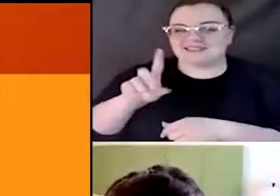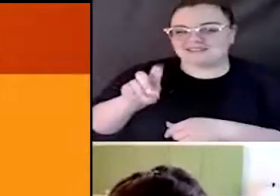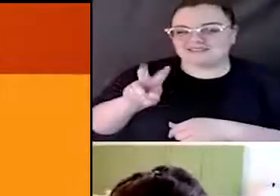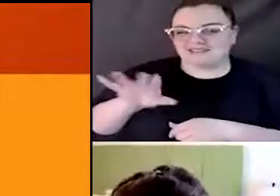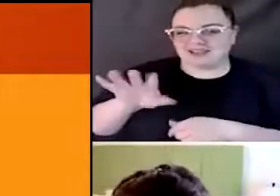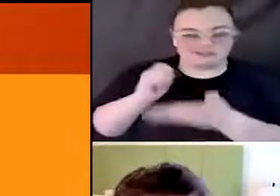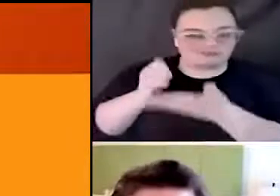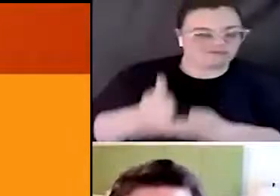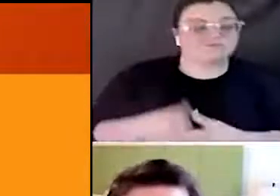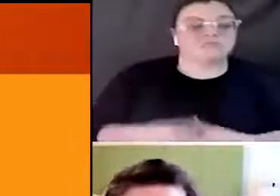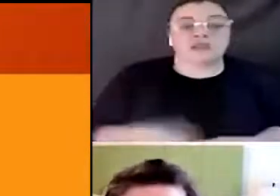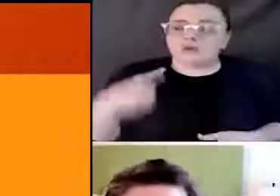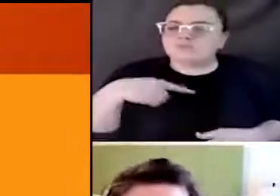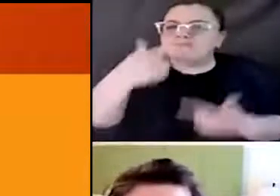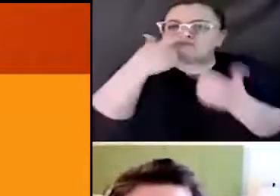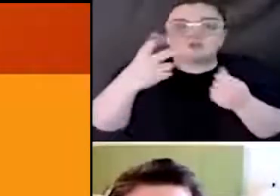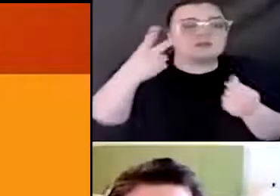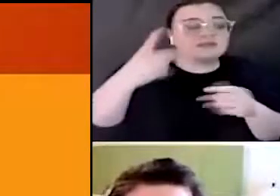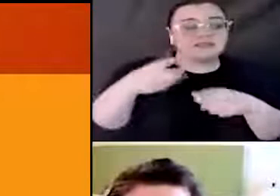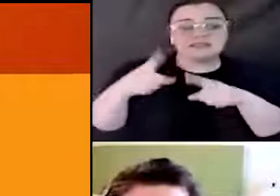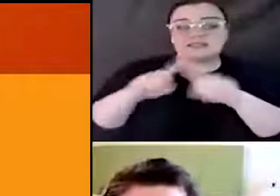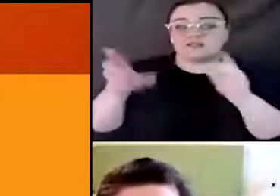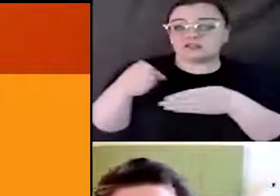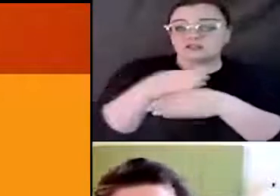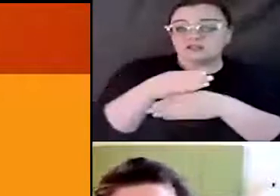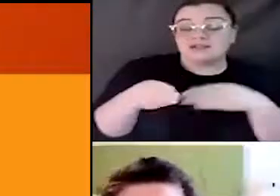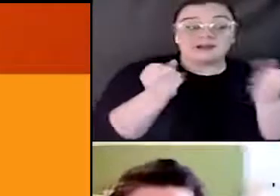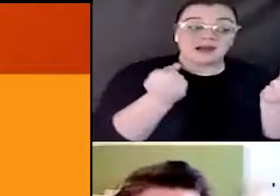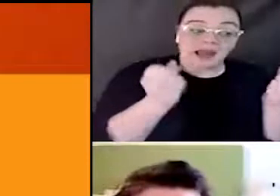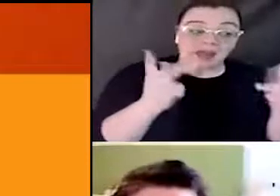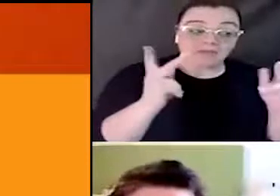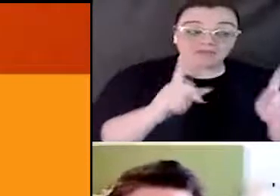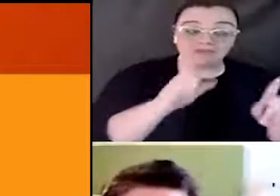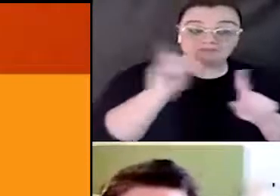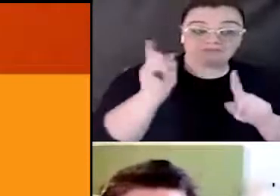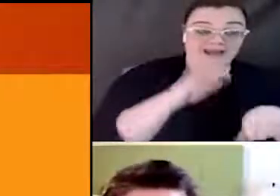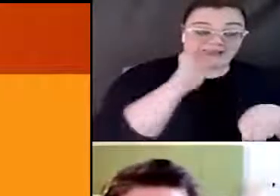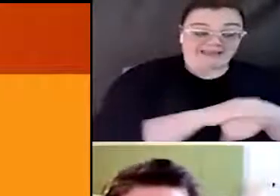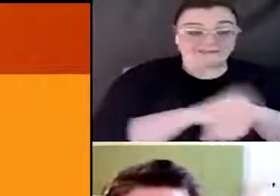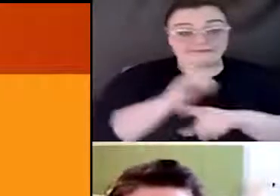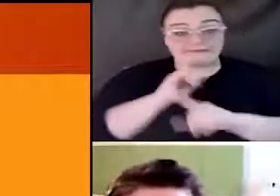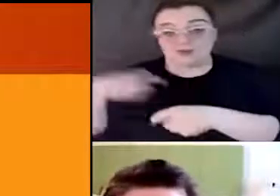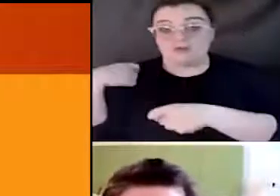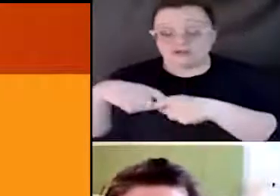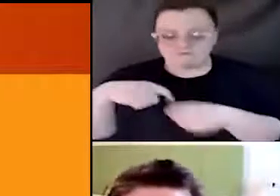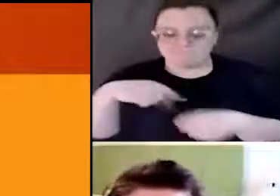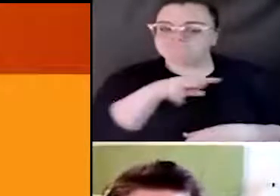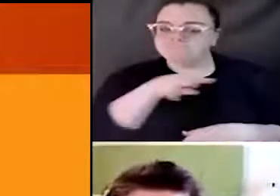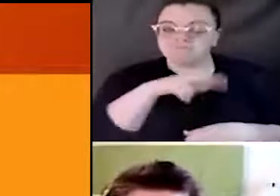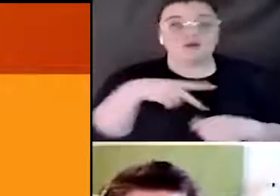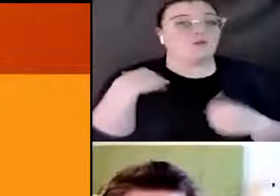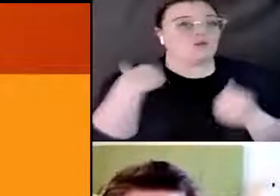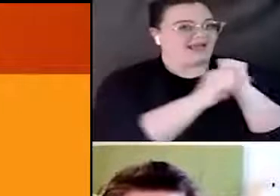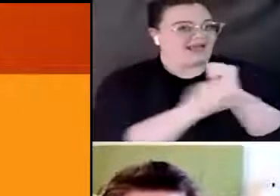this contest if there was any difference between the amount of Spanish replies and English replies we had. We did ads in both Spanish and